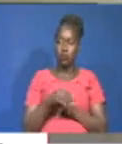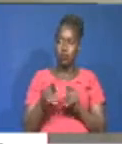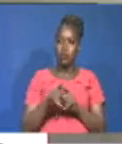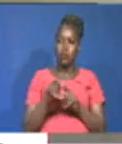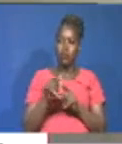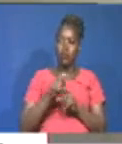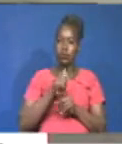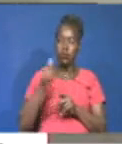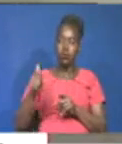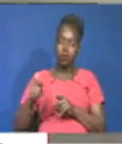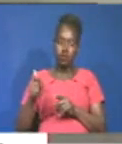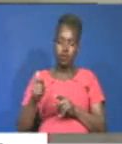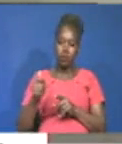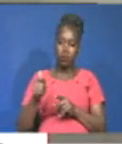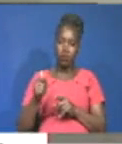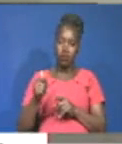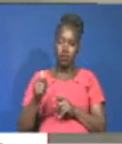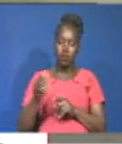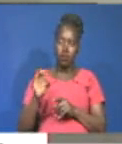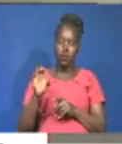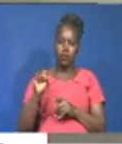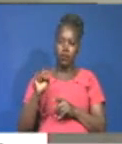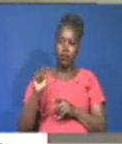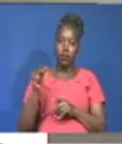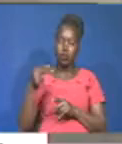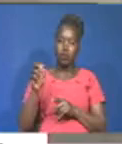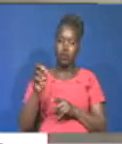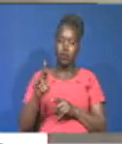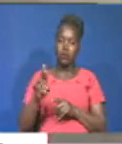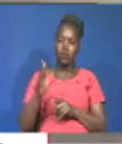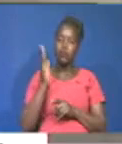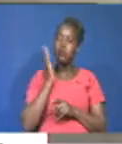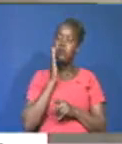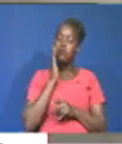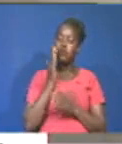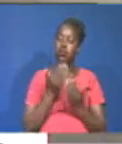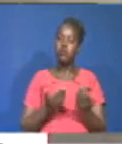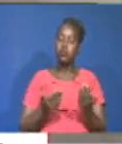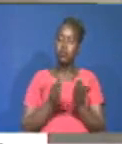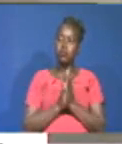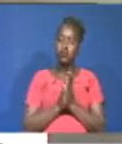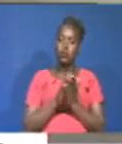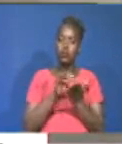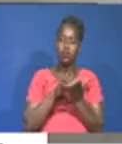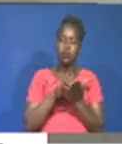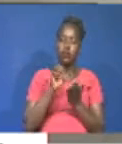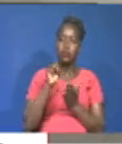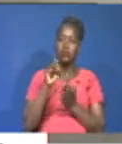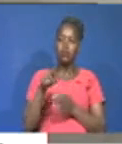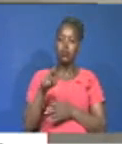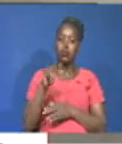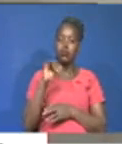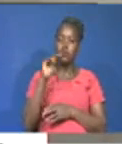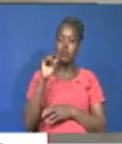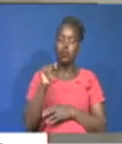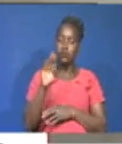end, we have Madam Esther Hamisi, who is a mother to a child with Spina Bifida. Karibuni, and